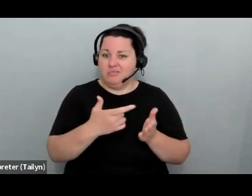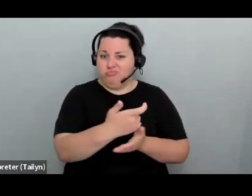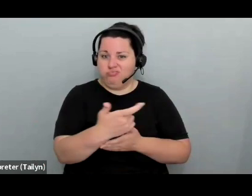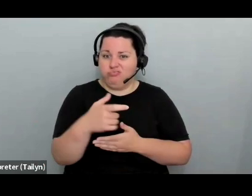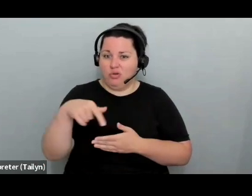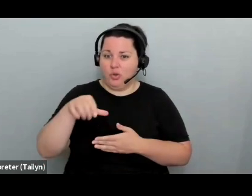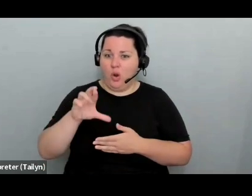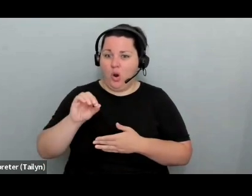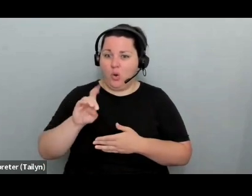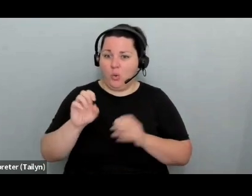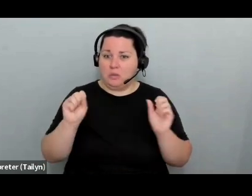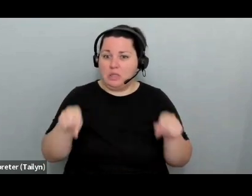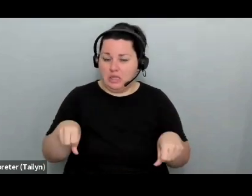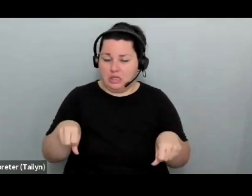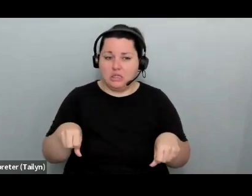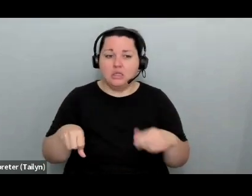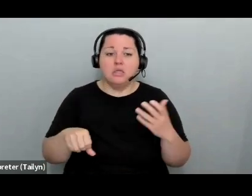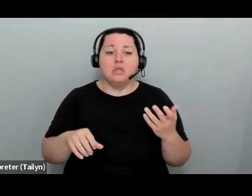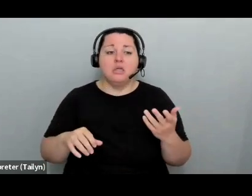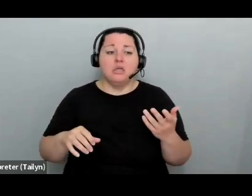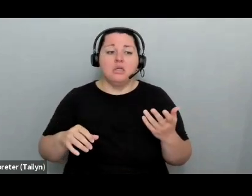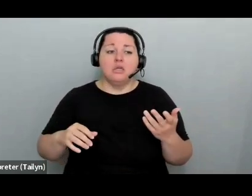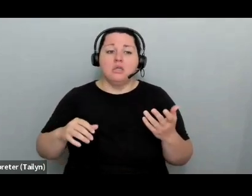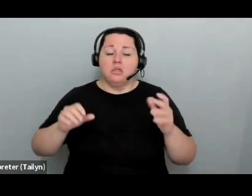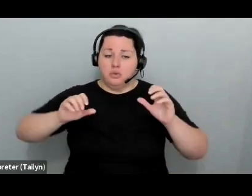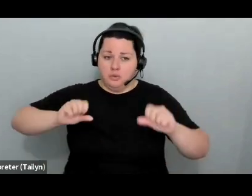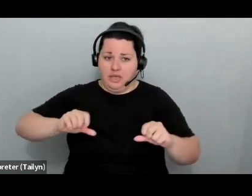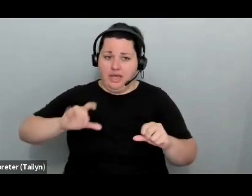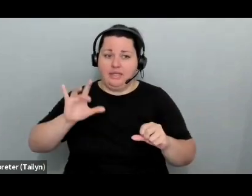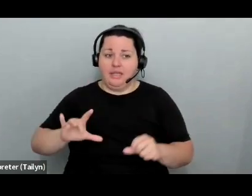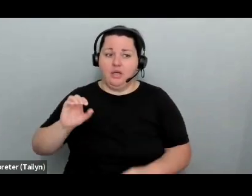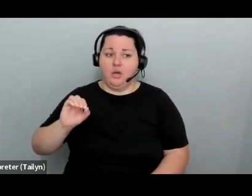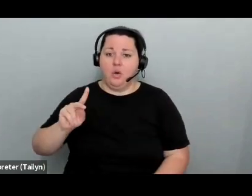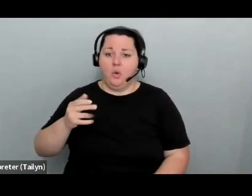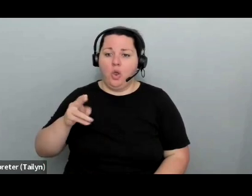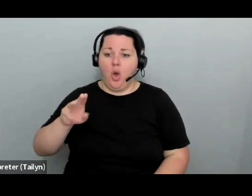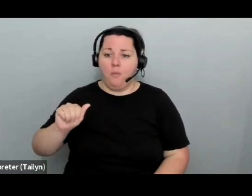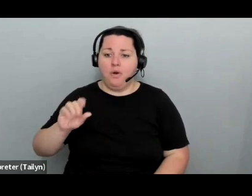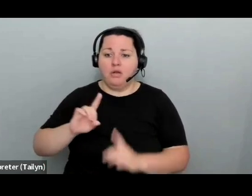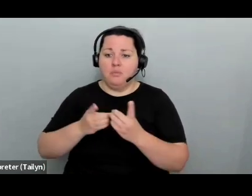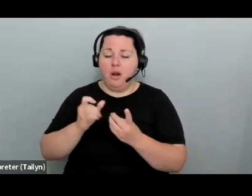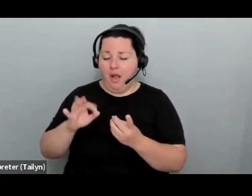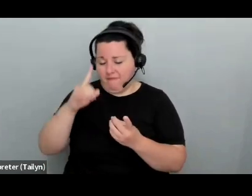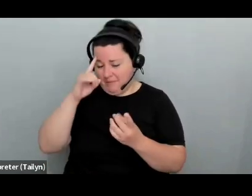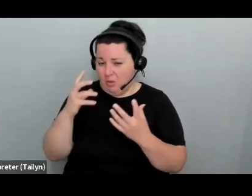that. I would like to, you can click on the Oklahoma Department of Mental Health for more